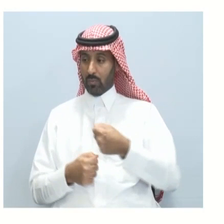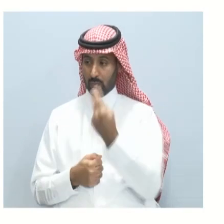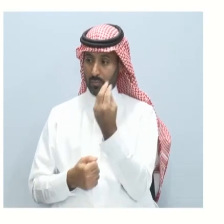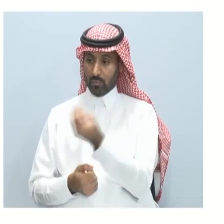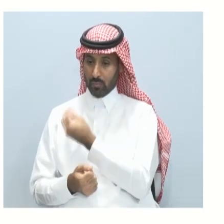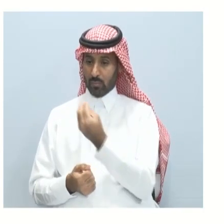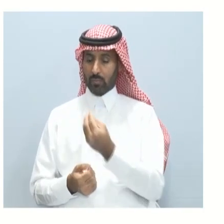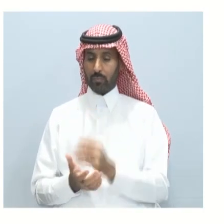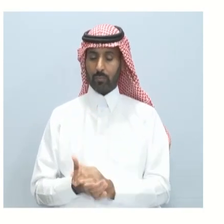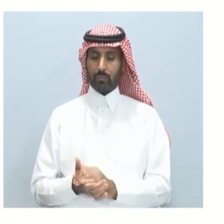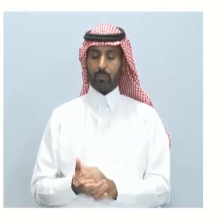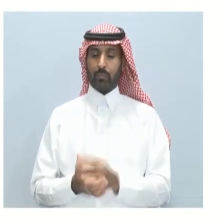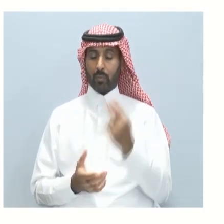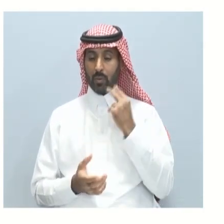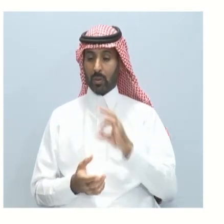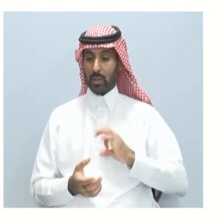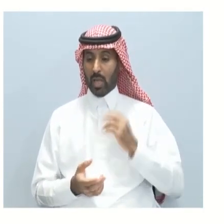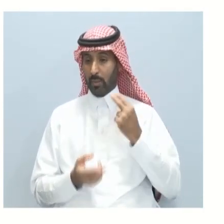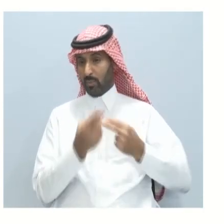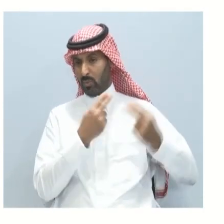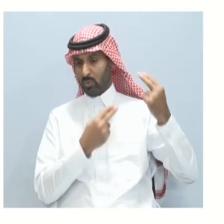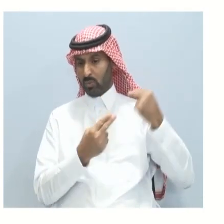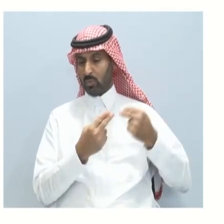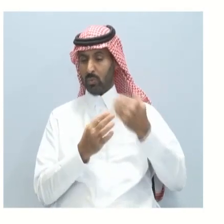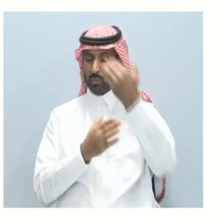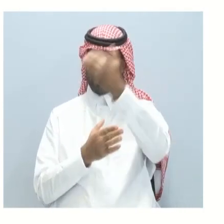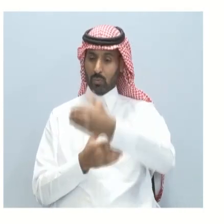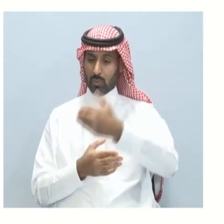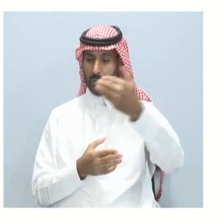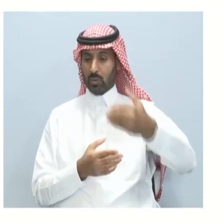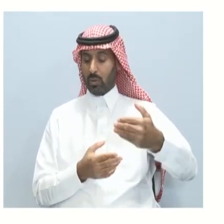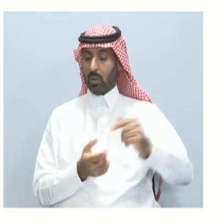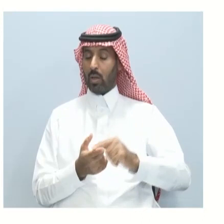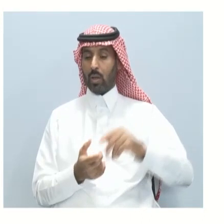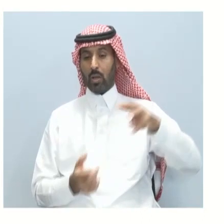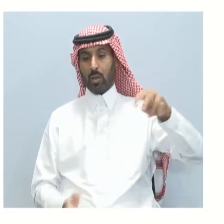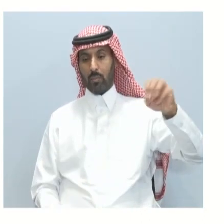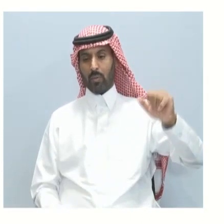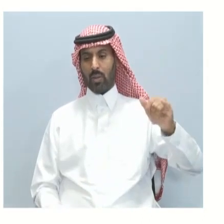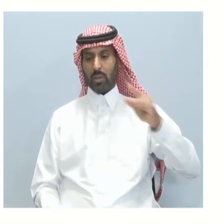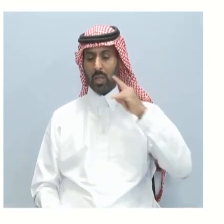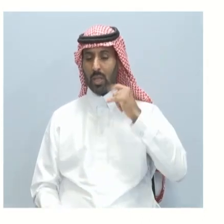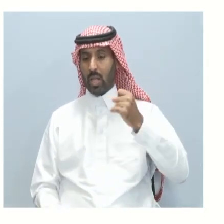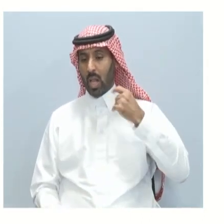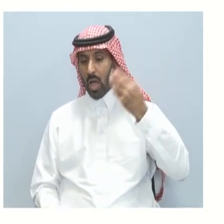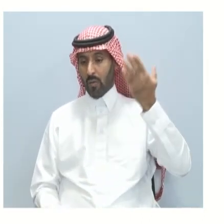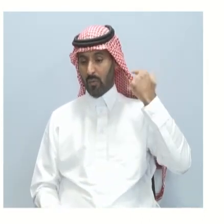absolutely fascinated by history. Unlike May, who prefers very old antiques and